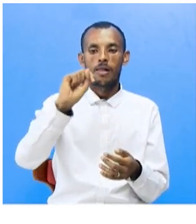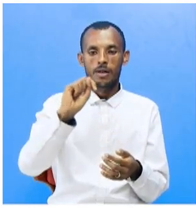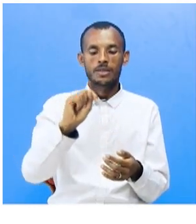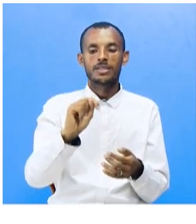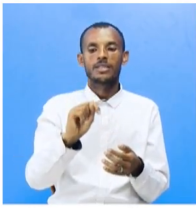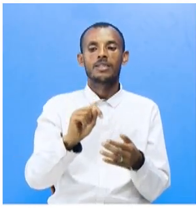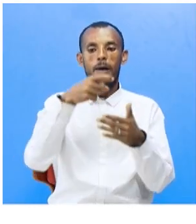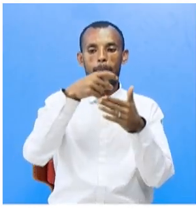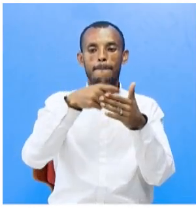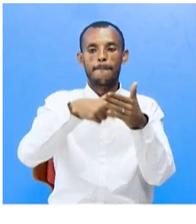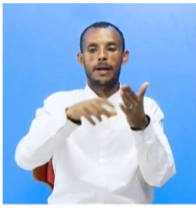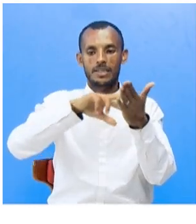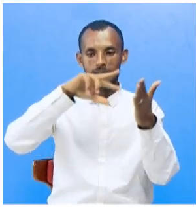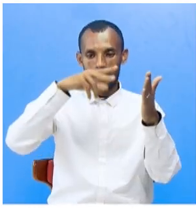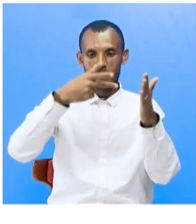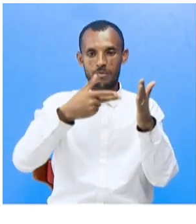an